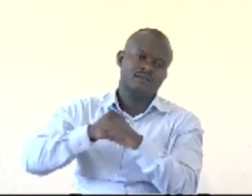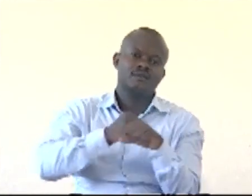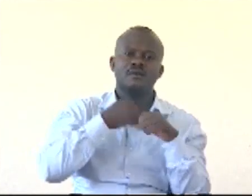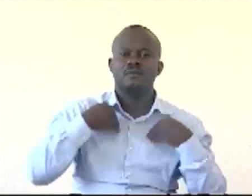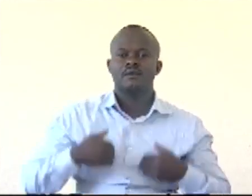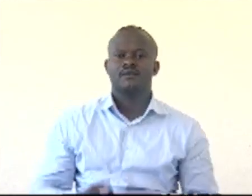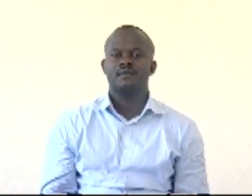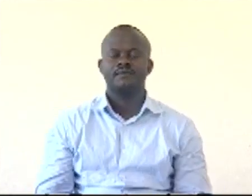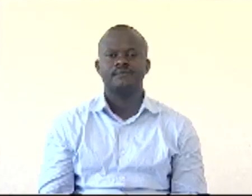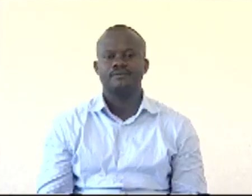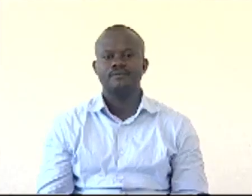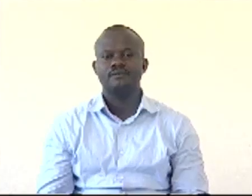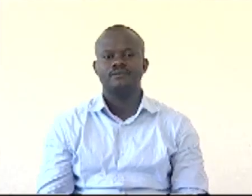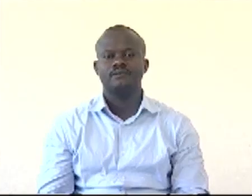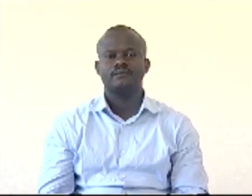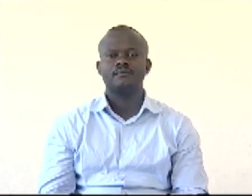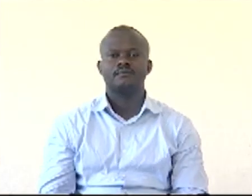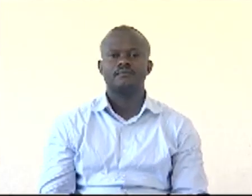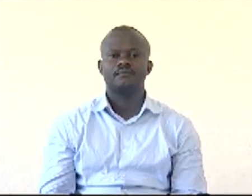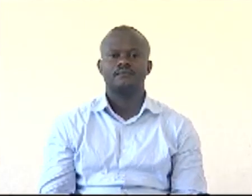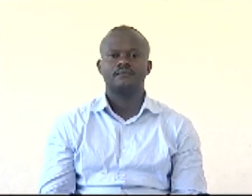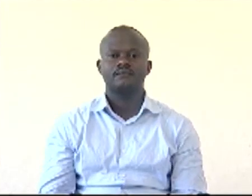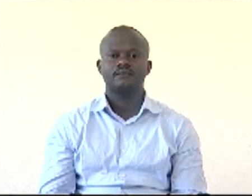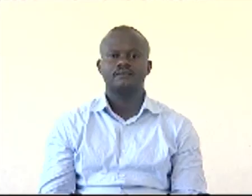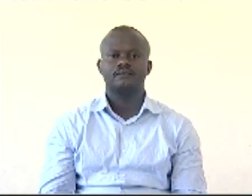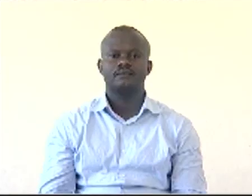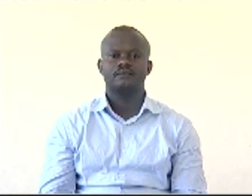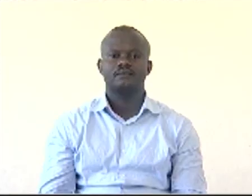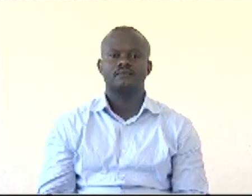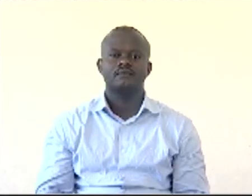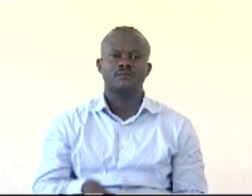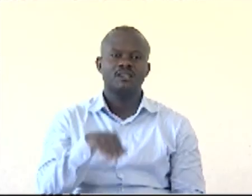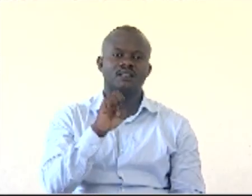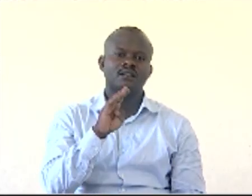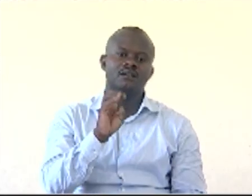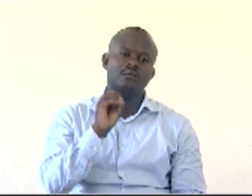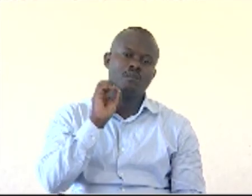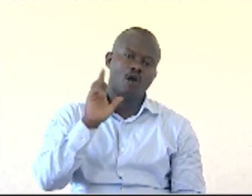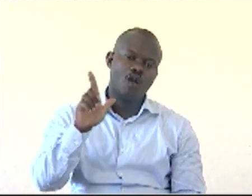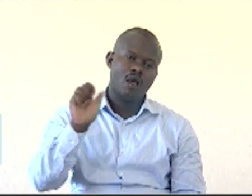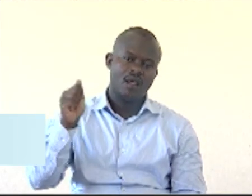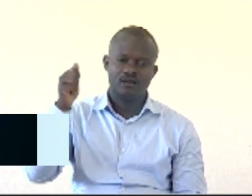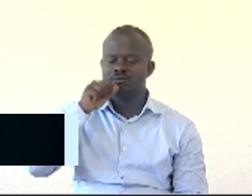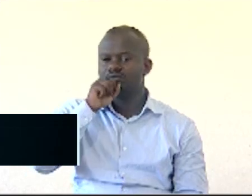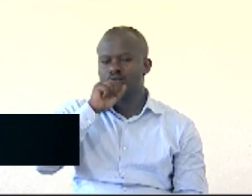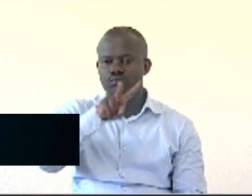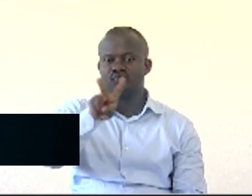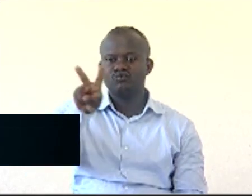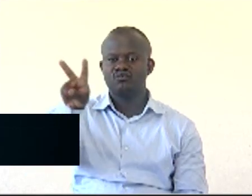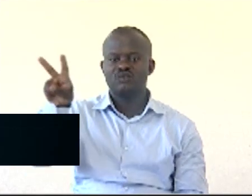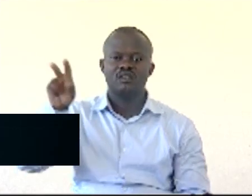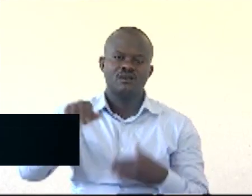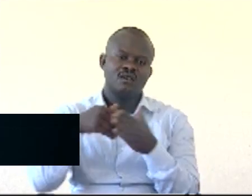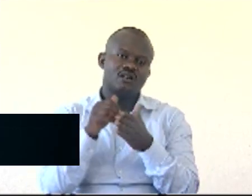body. Ebola virus that causes severe bleeding, organ failure, can also lead to death. This is